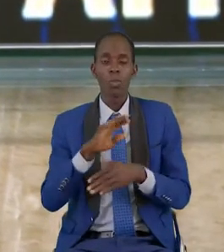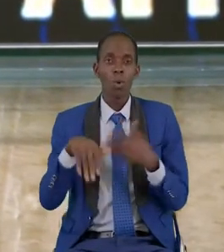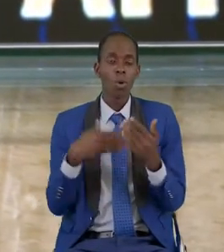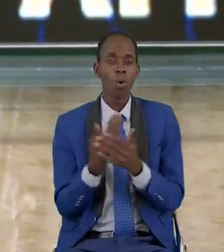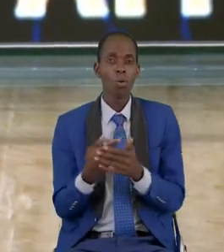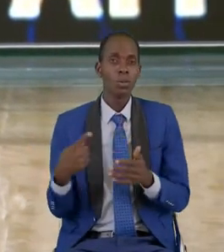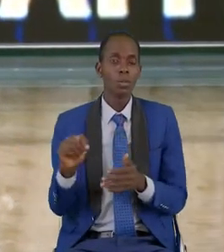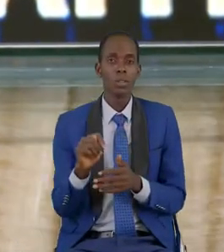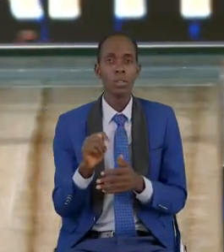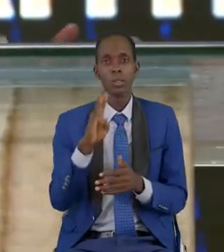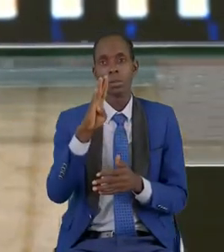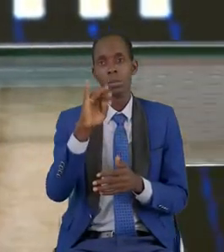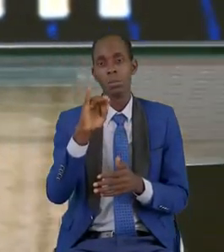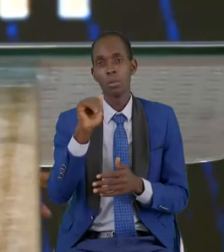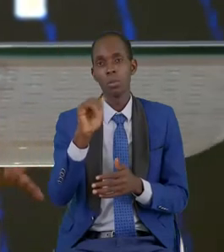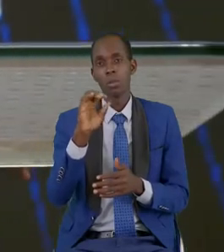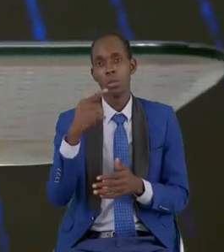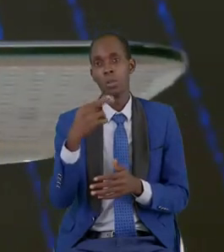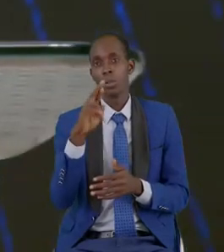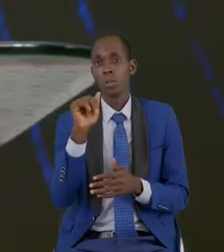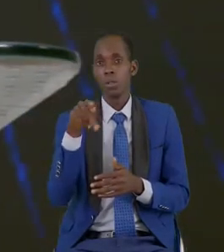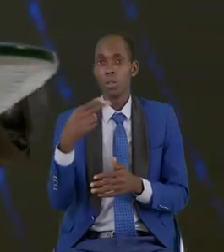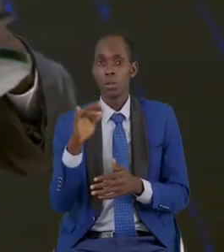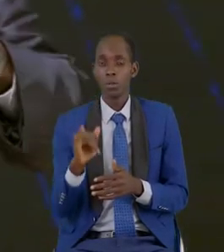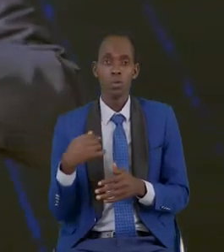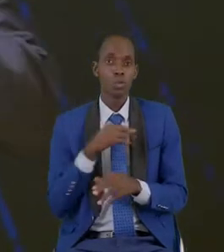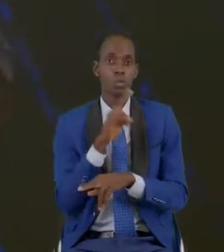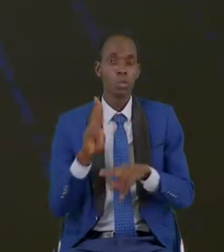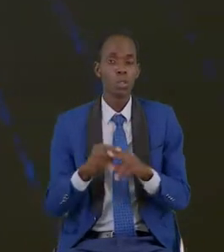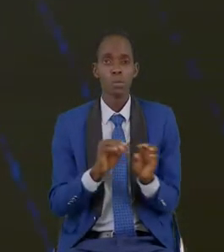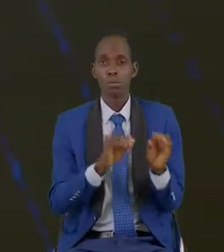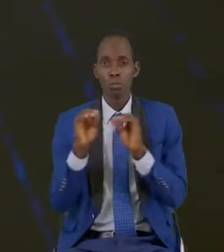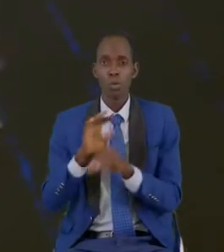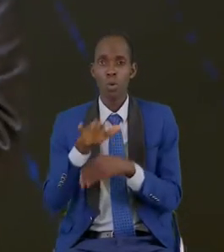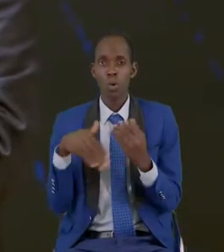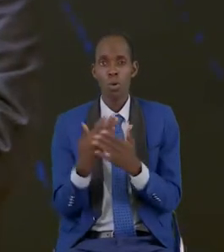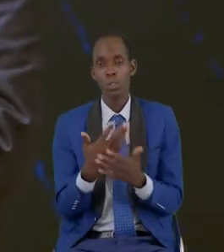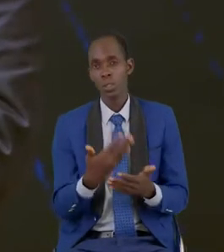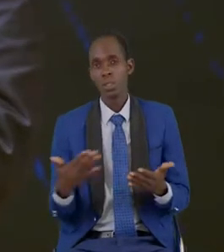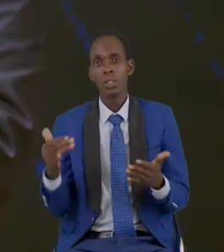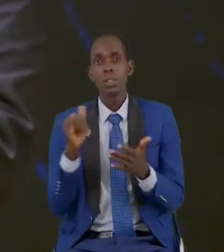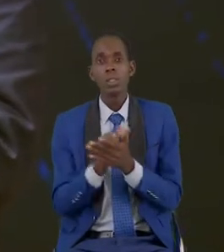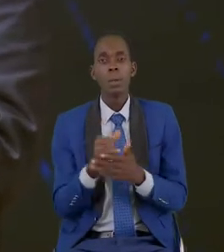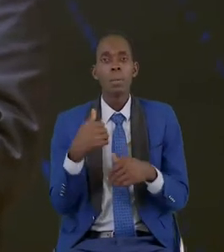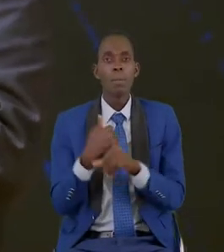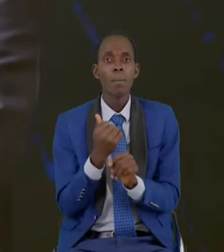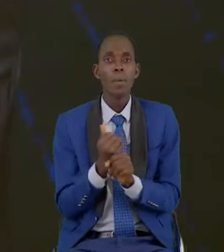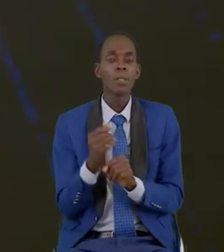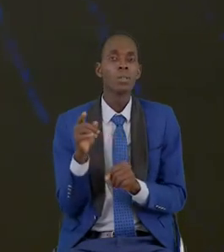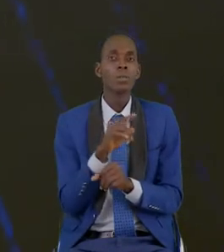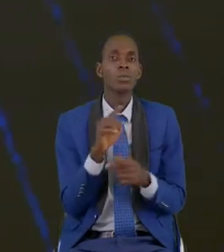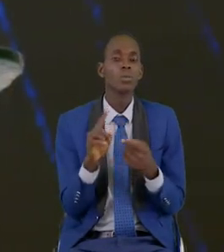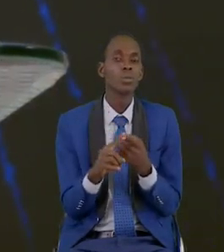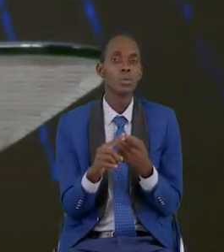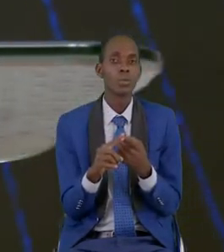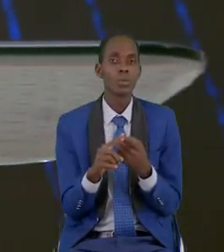do not put some of these things there that might bring them to bad light. Why should